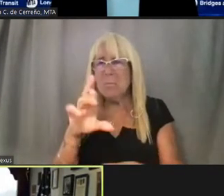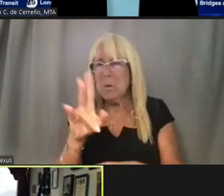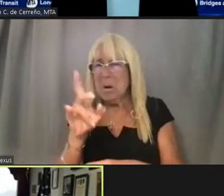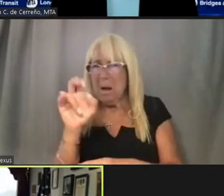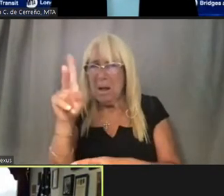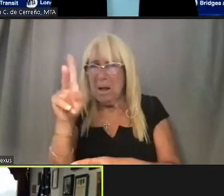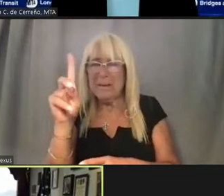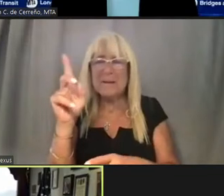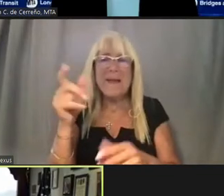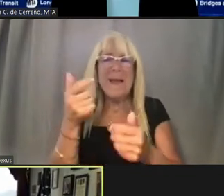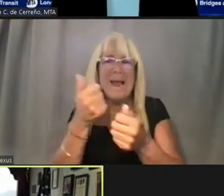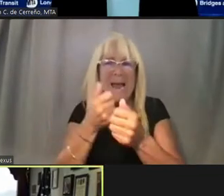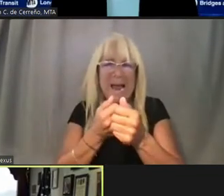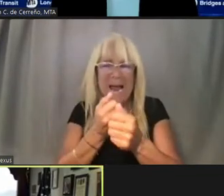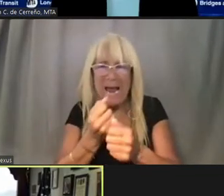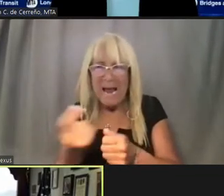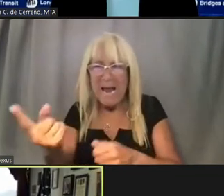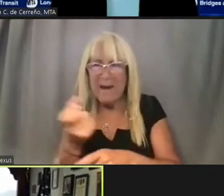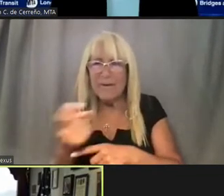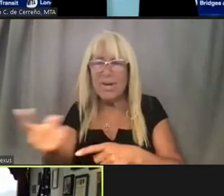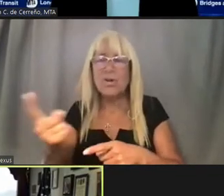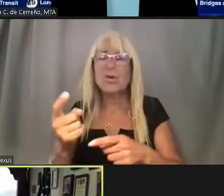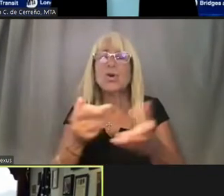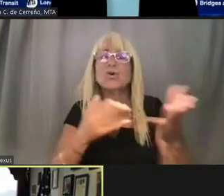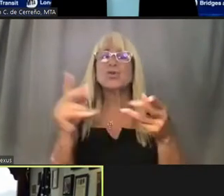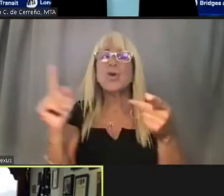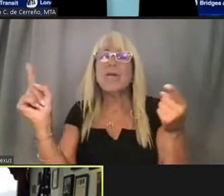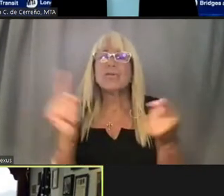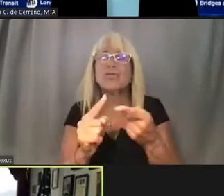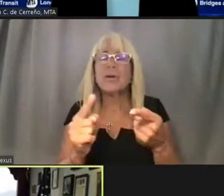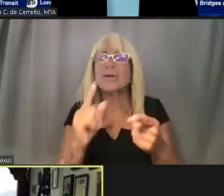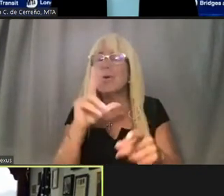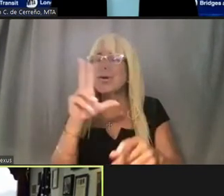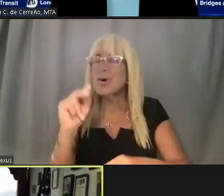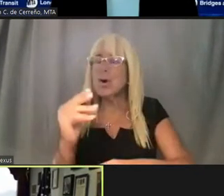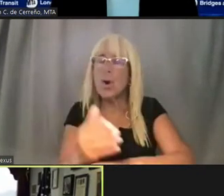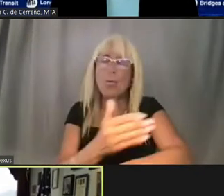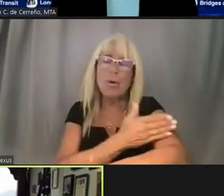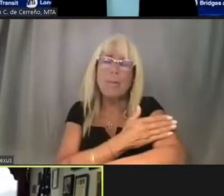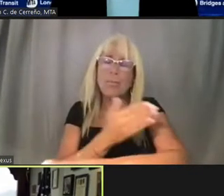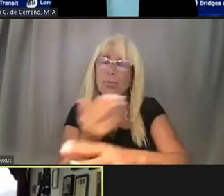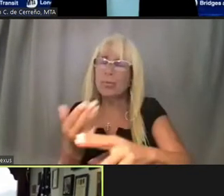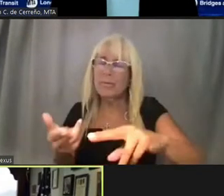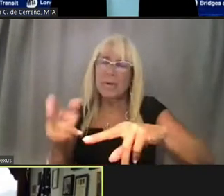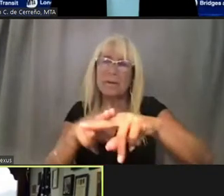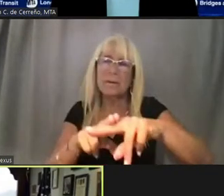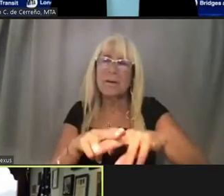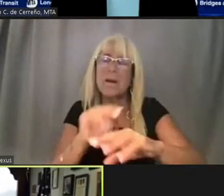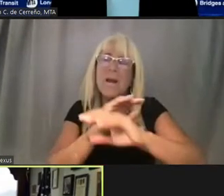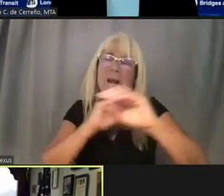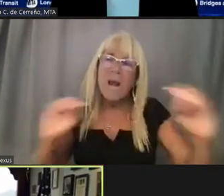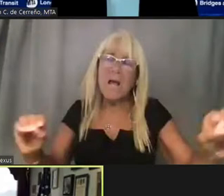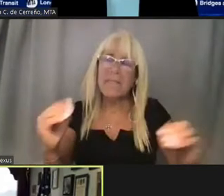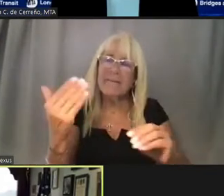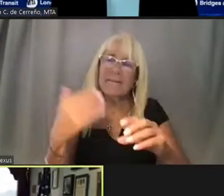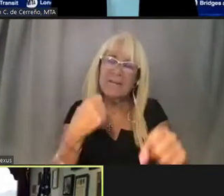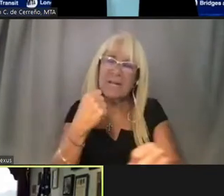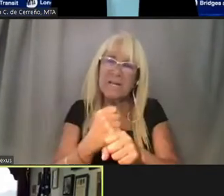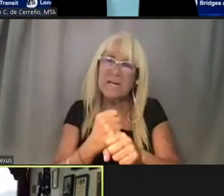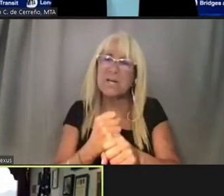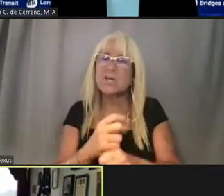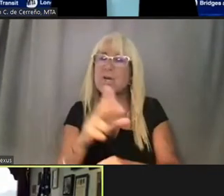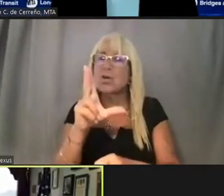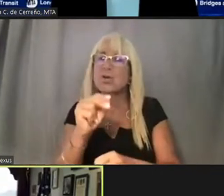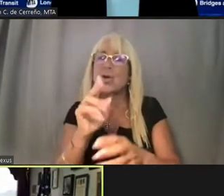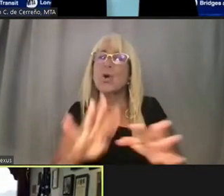reductions and increased fares no improvements to the pascag valley rail line in 15 years and no significant